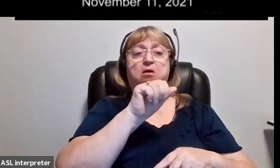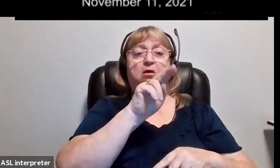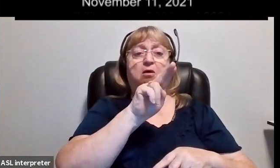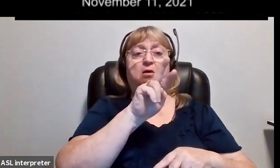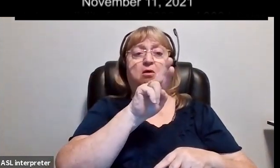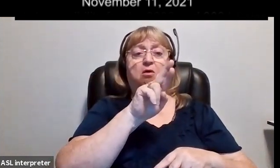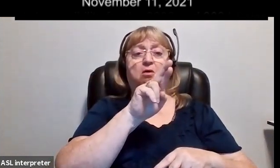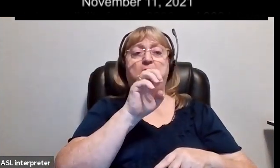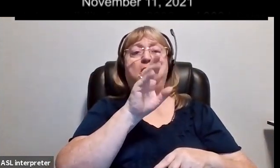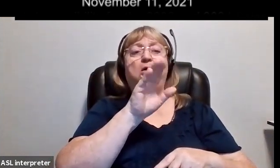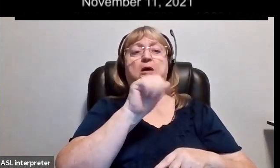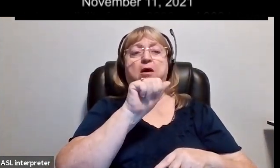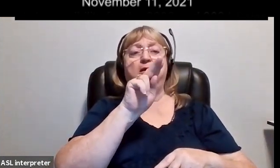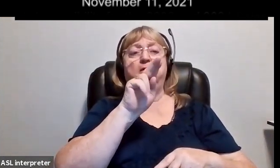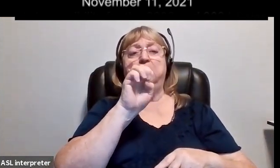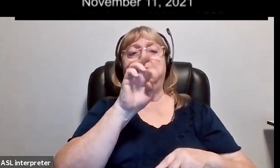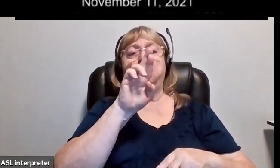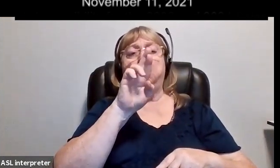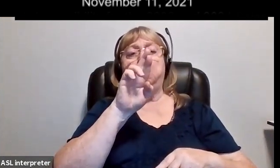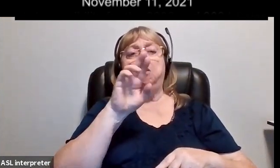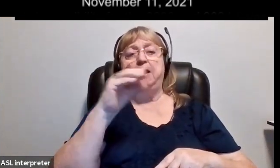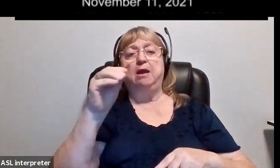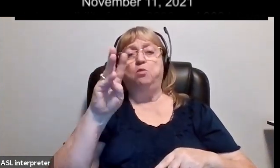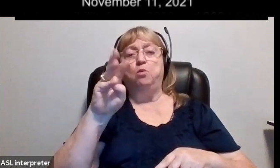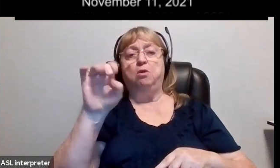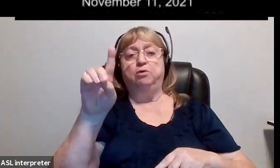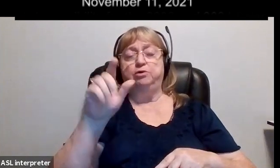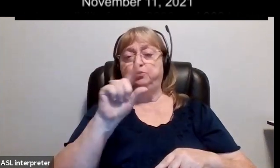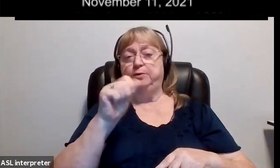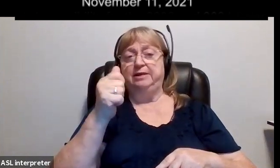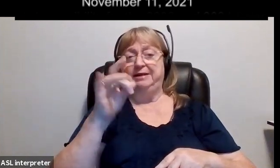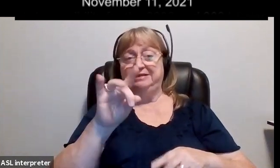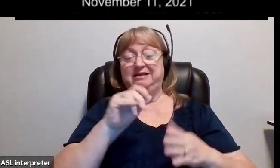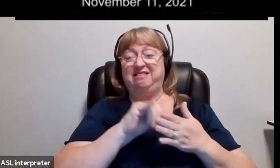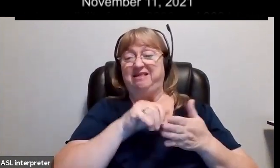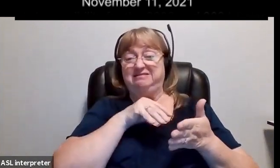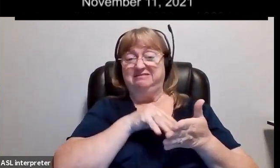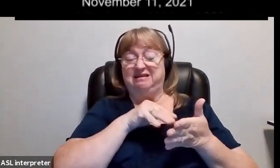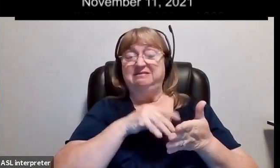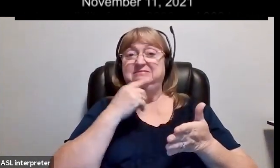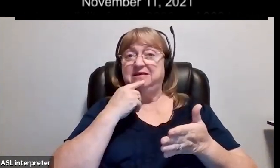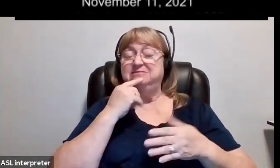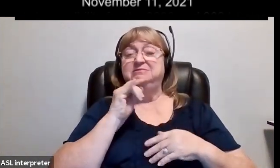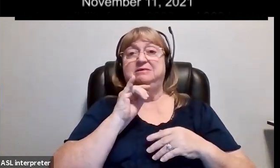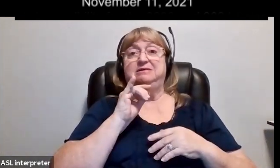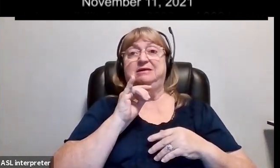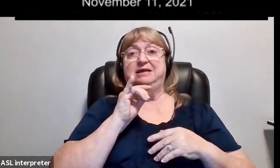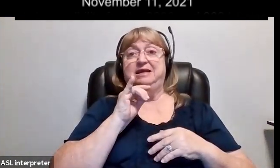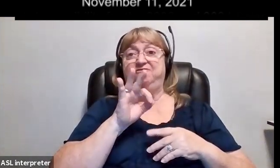can access that later. That study indicates that unless people have